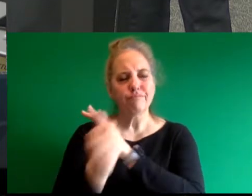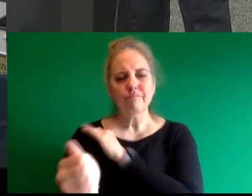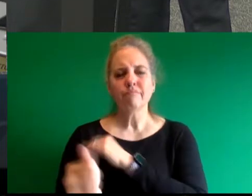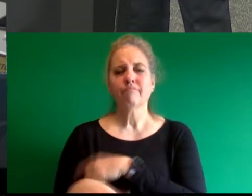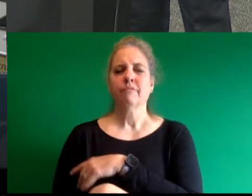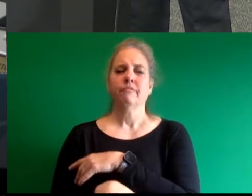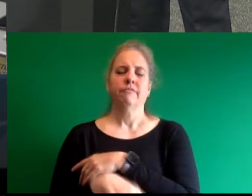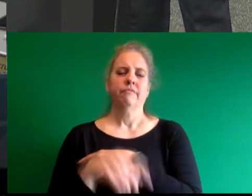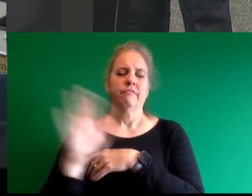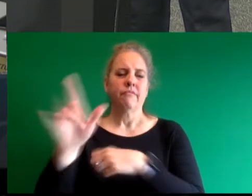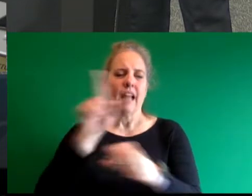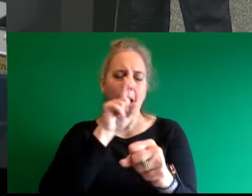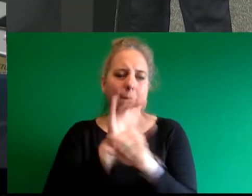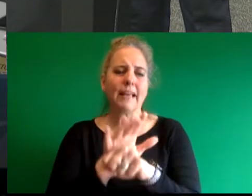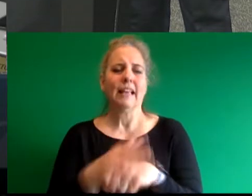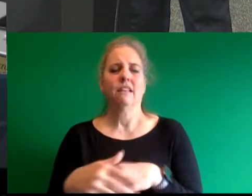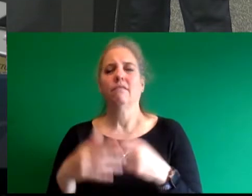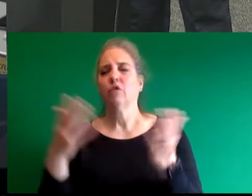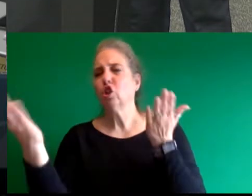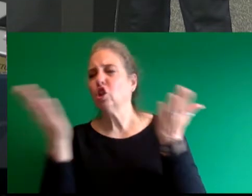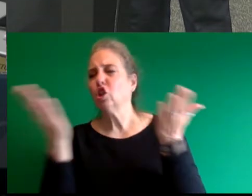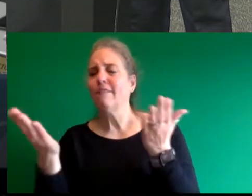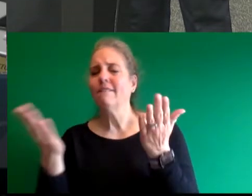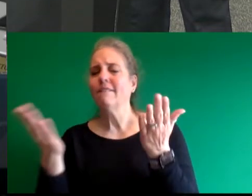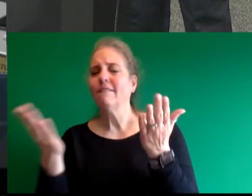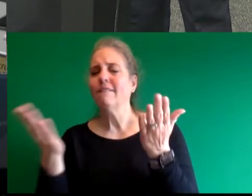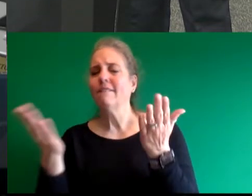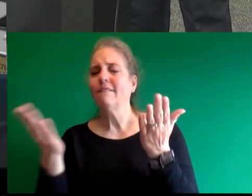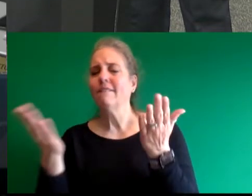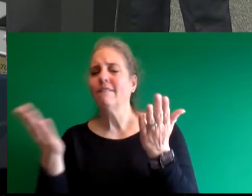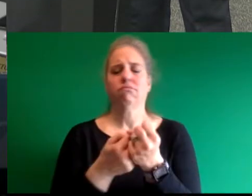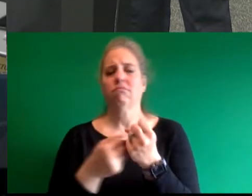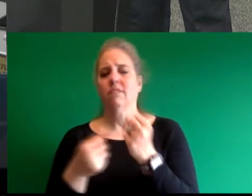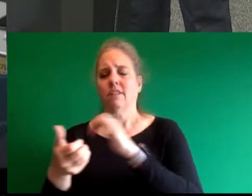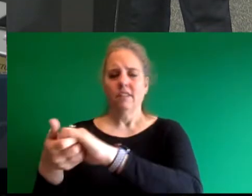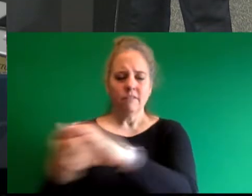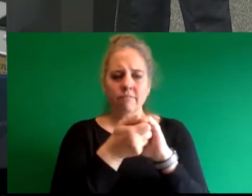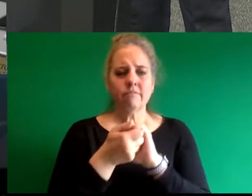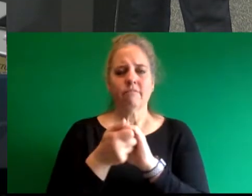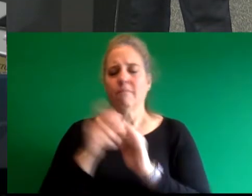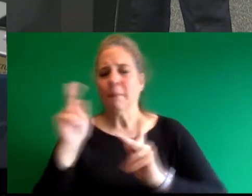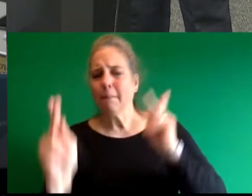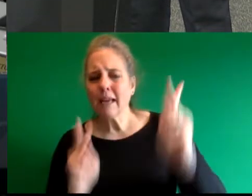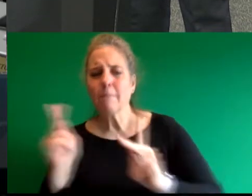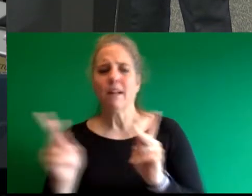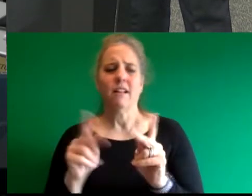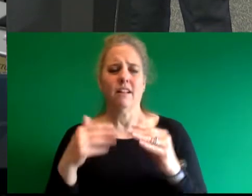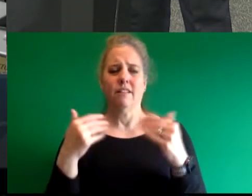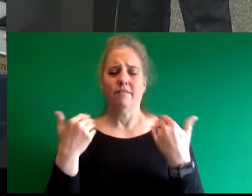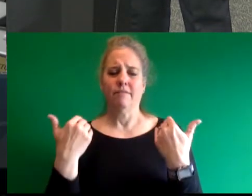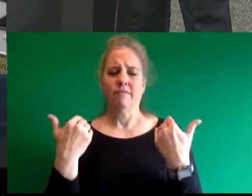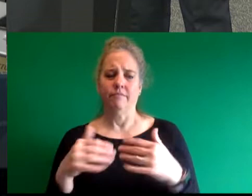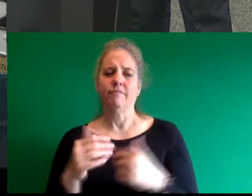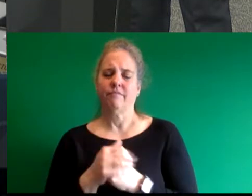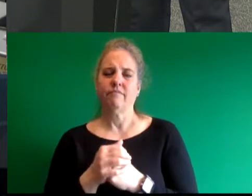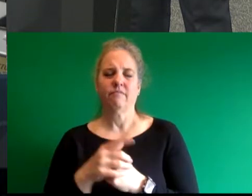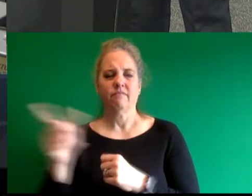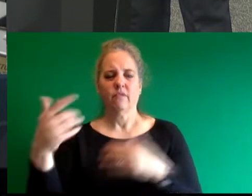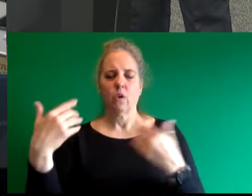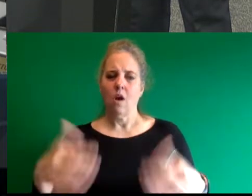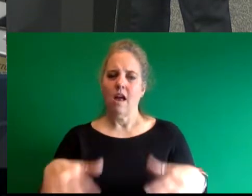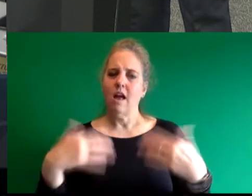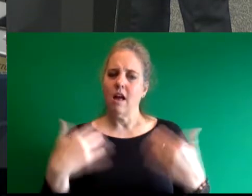everybody, the citizens and the elected officials, taking very seriously the protection of all of us. It's